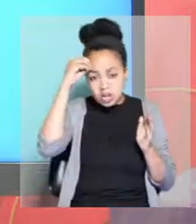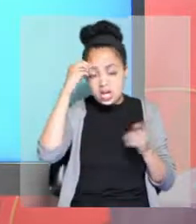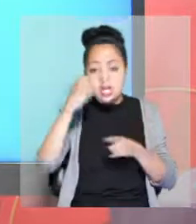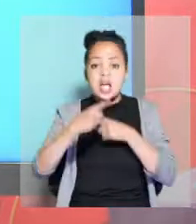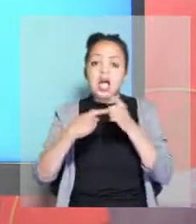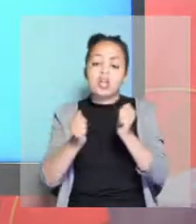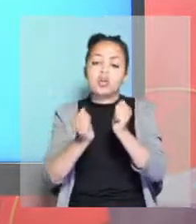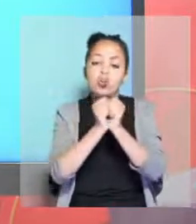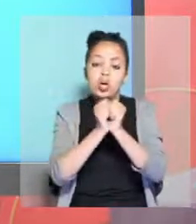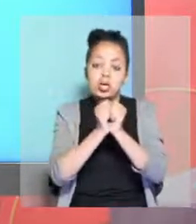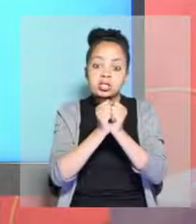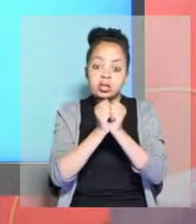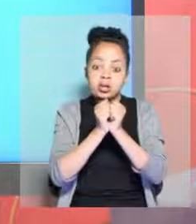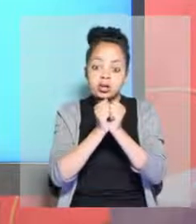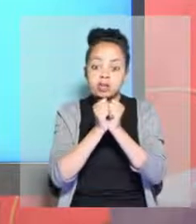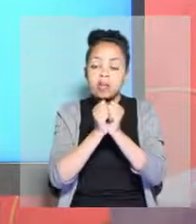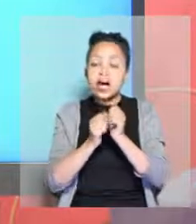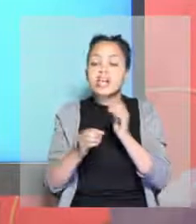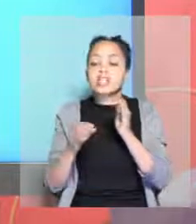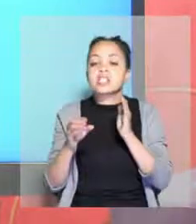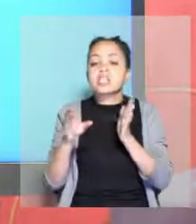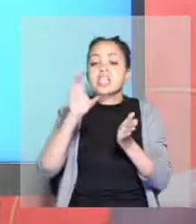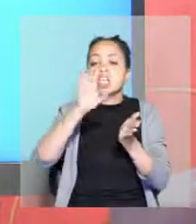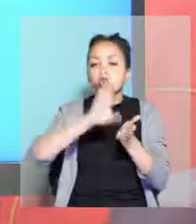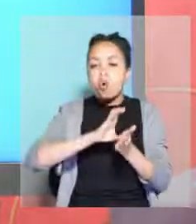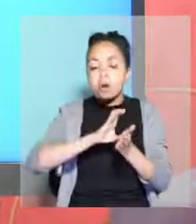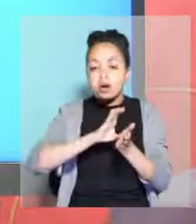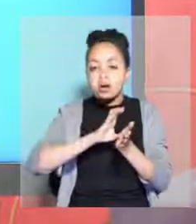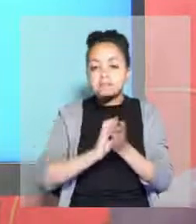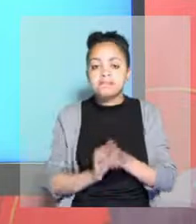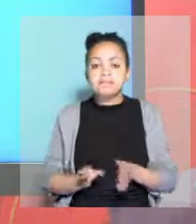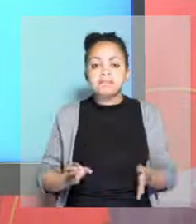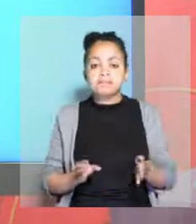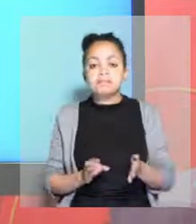together by centromere.